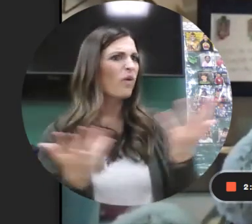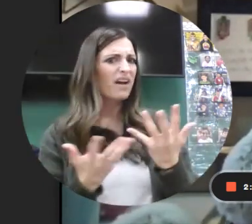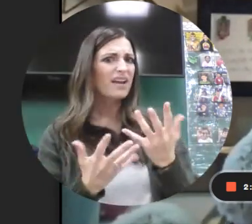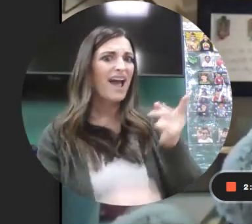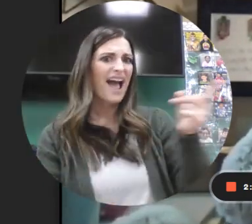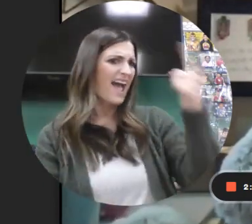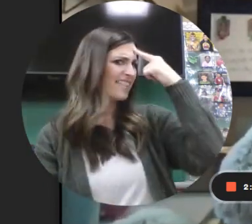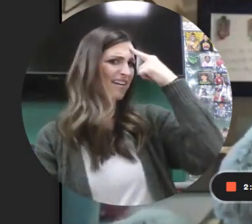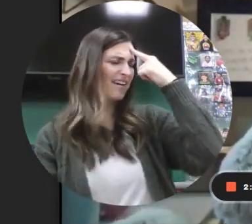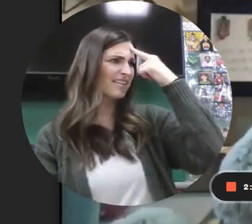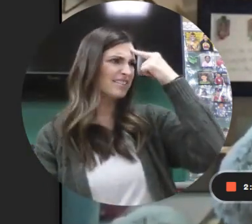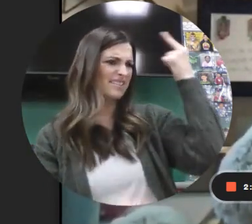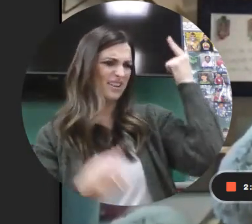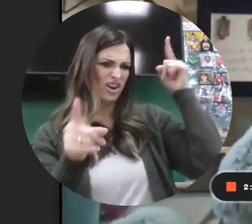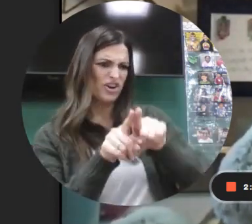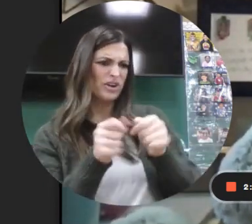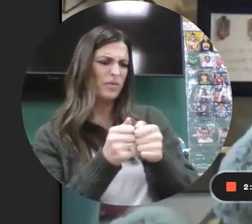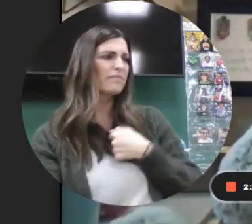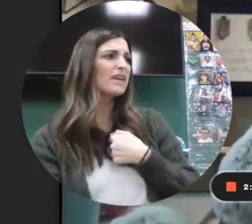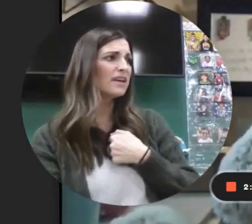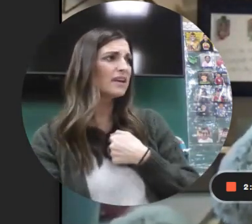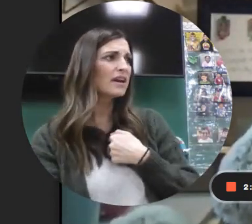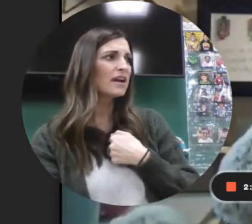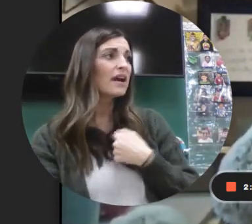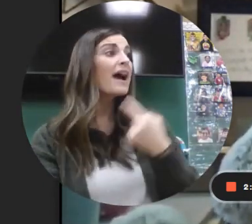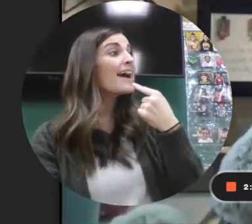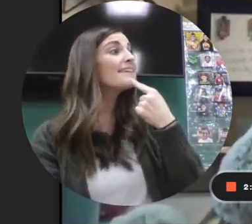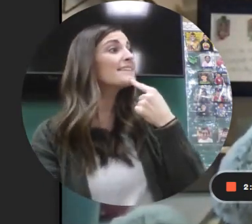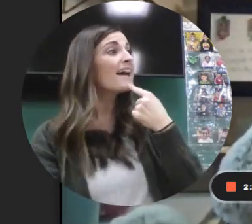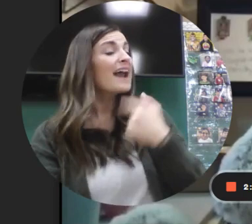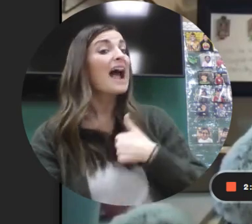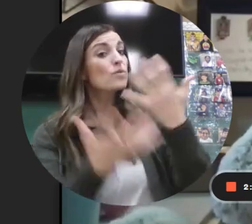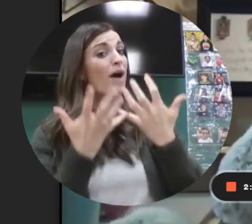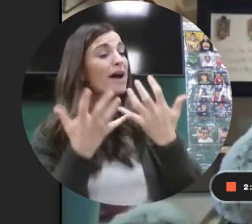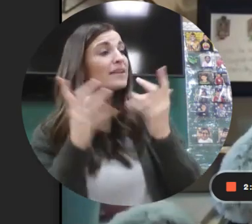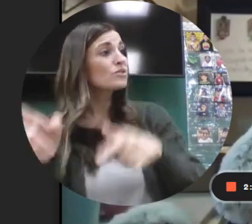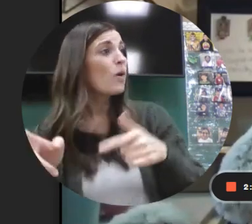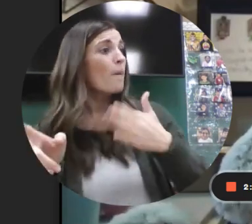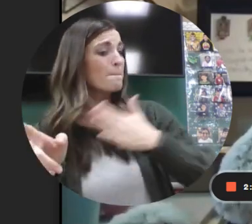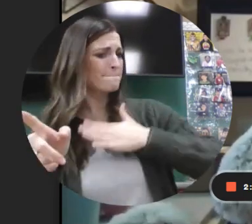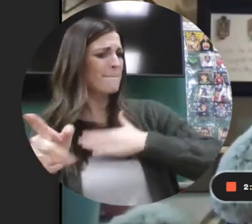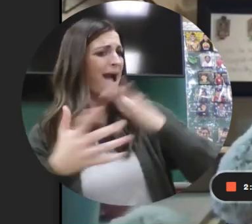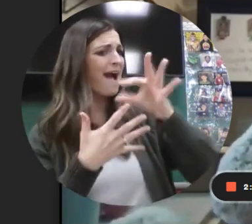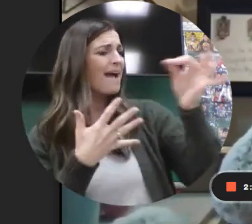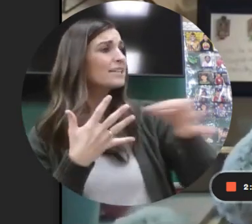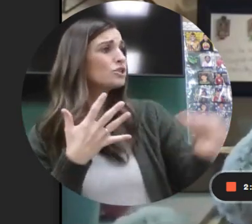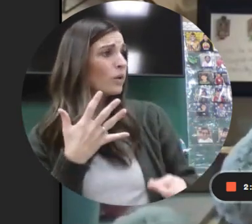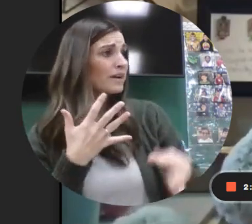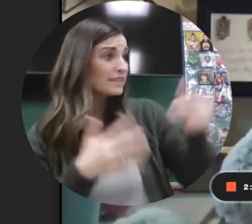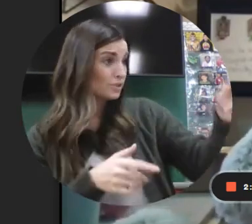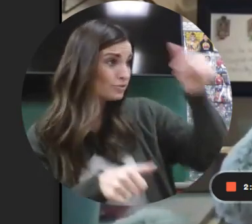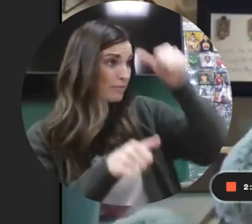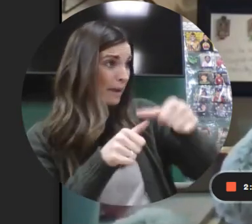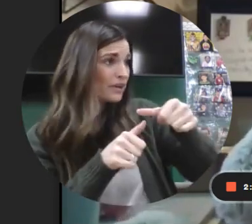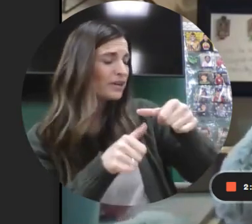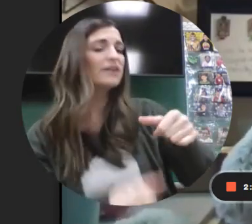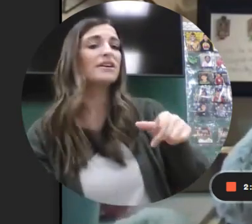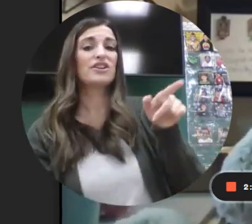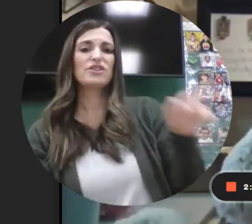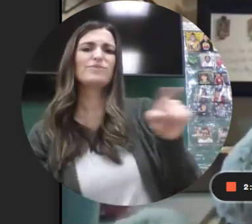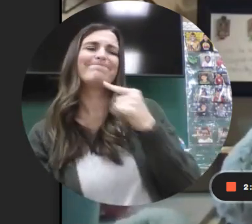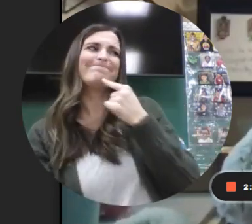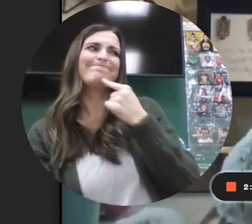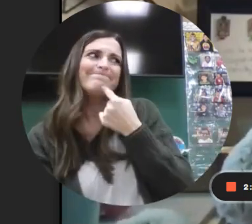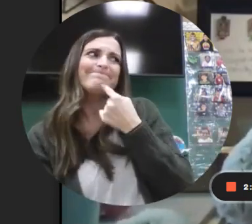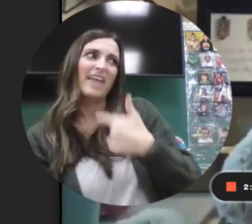thought she'd say. "But when I said I wanted to go, you said it was my choice," I said. "Remember? You even seemed a little disappointed